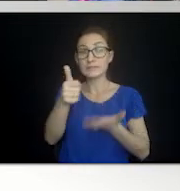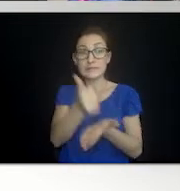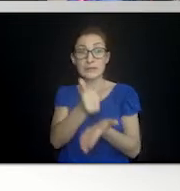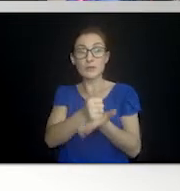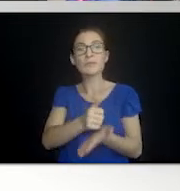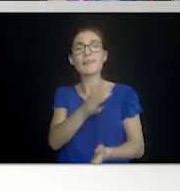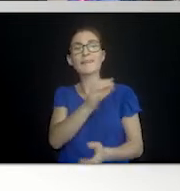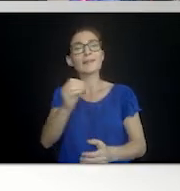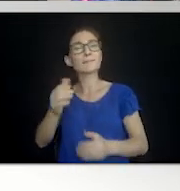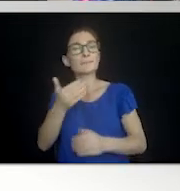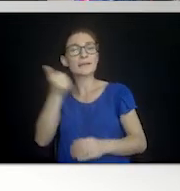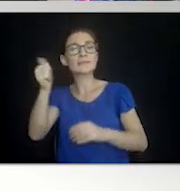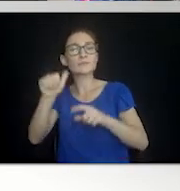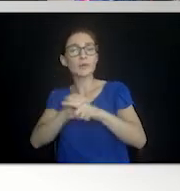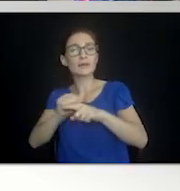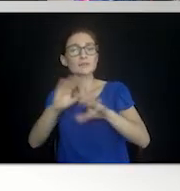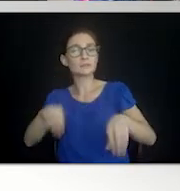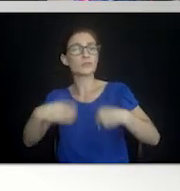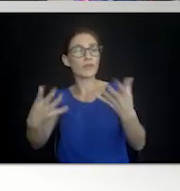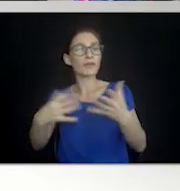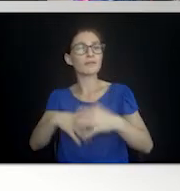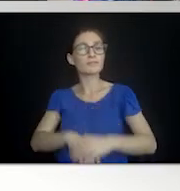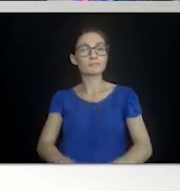and what best practices we can provide.